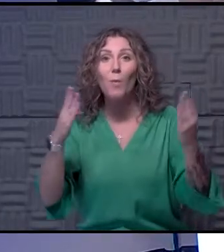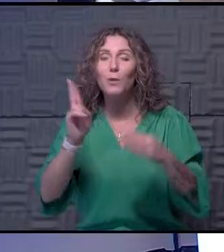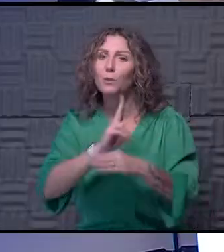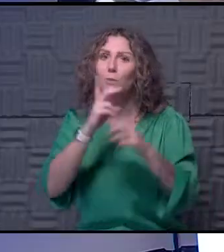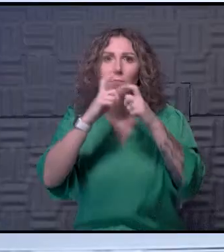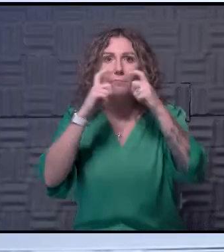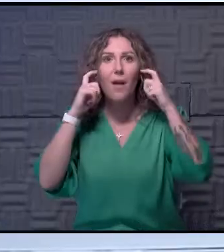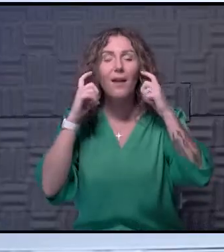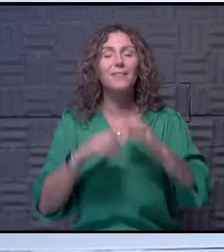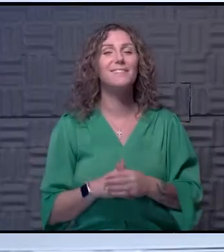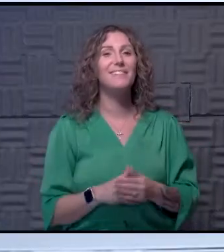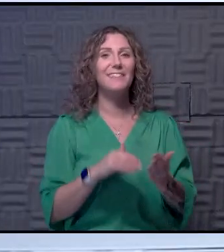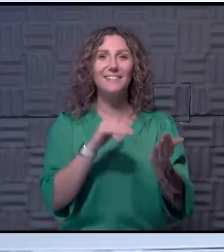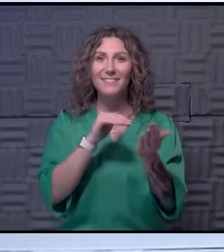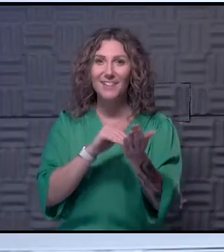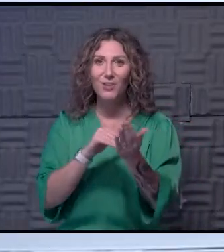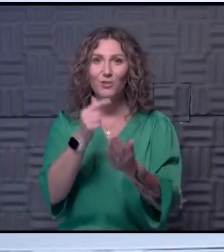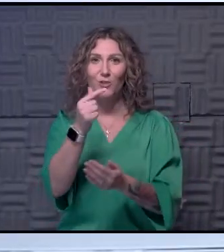Ginther.